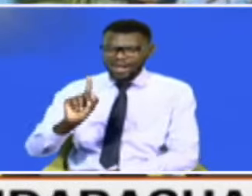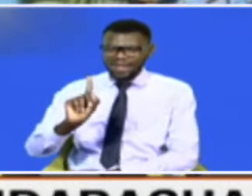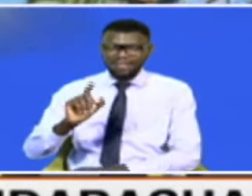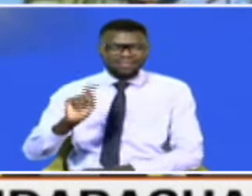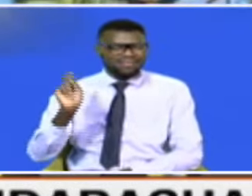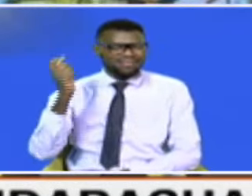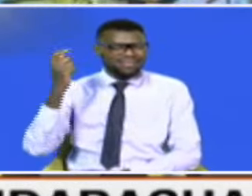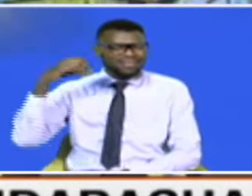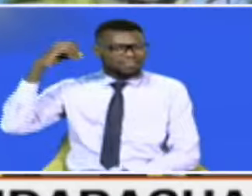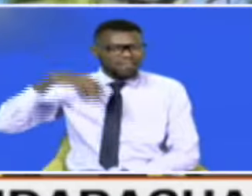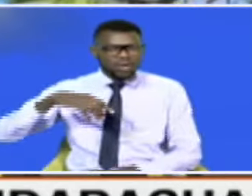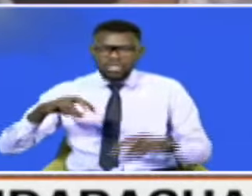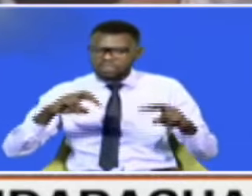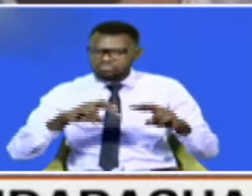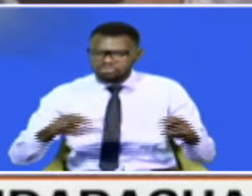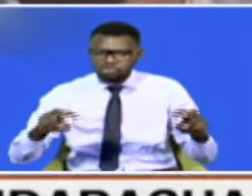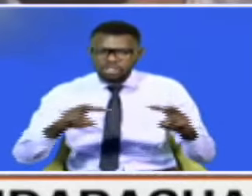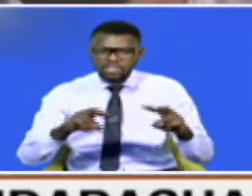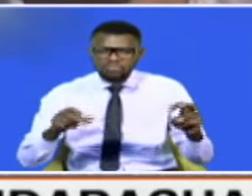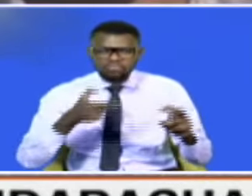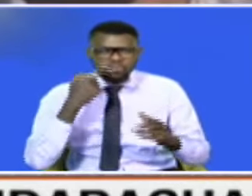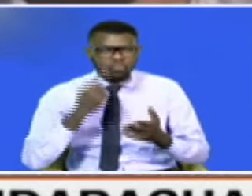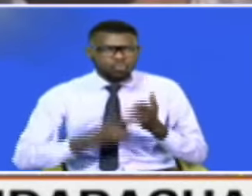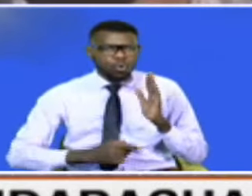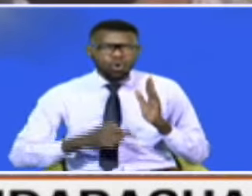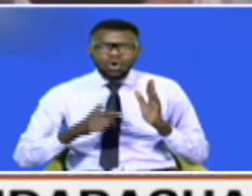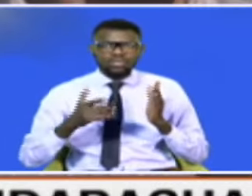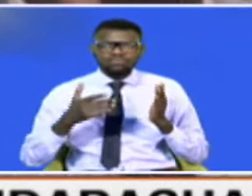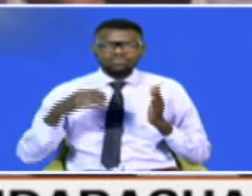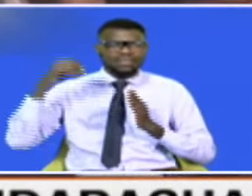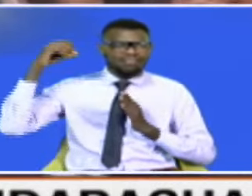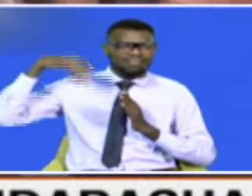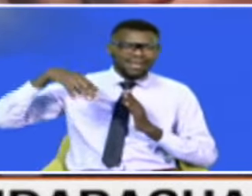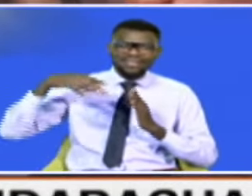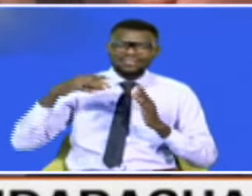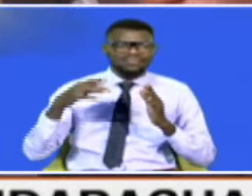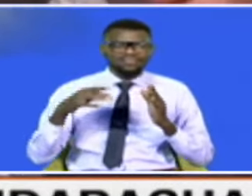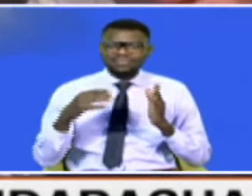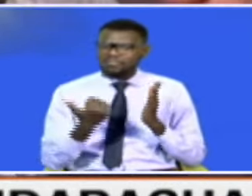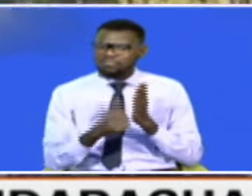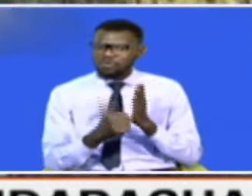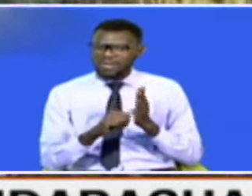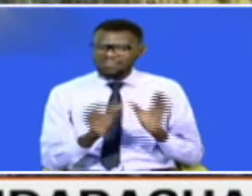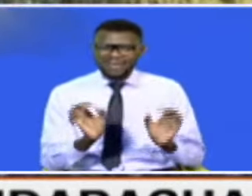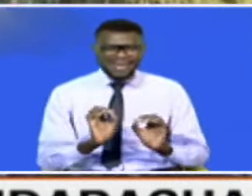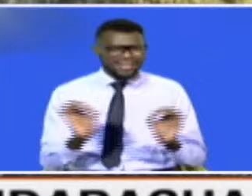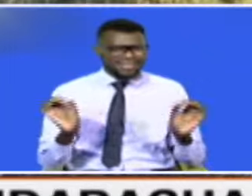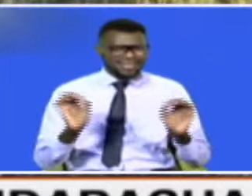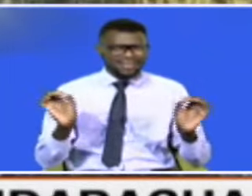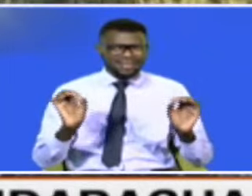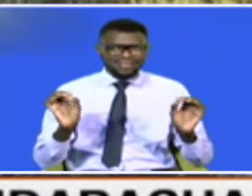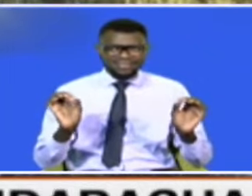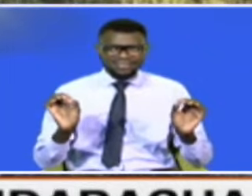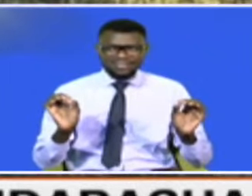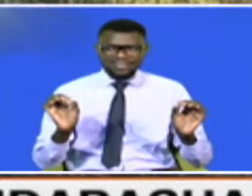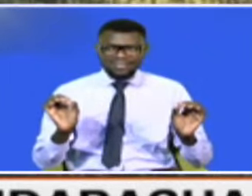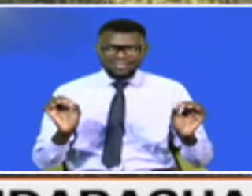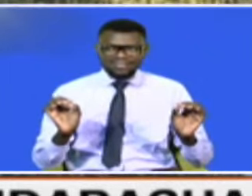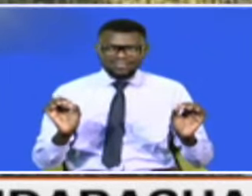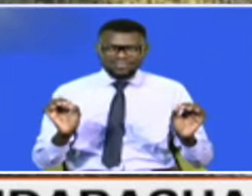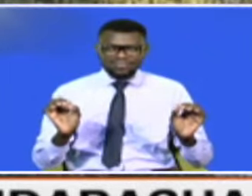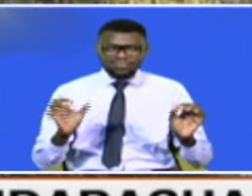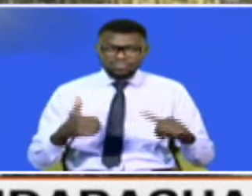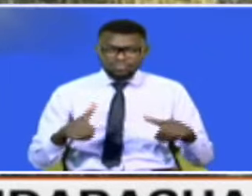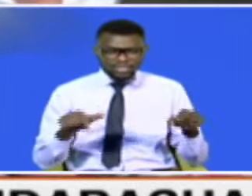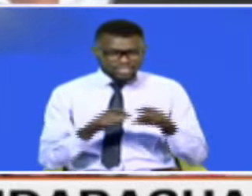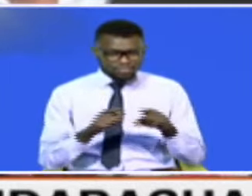wao, hakuna uhusiano mkasa huo na hitilafu ya aina yoyote ya nyaya za kusambaza umeme shuleni humo. Based